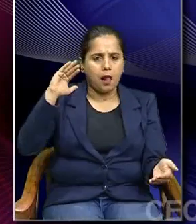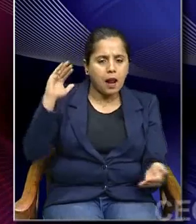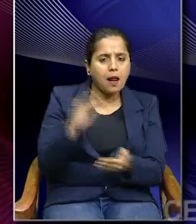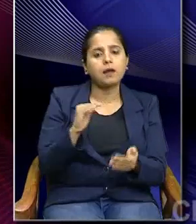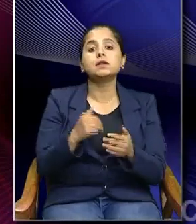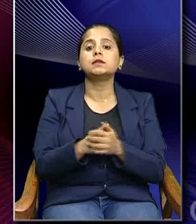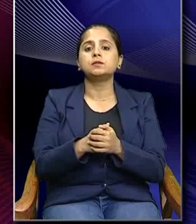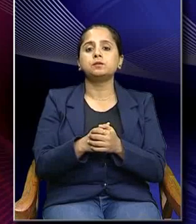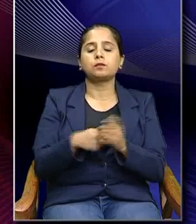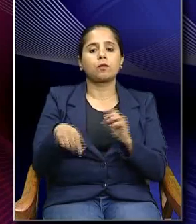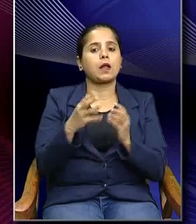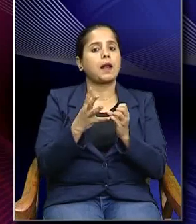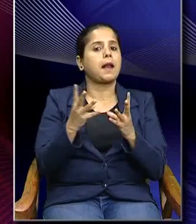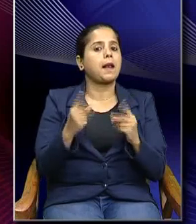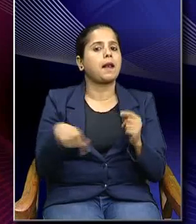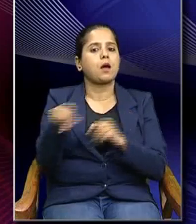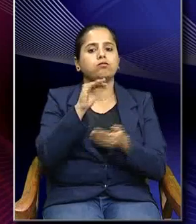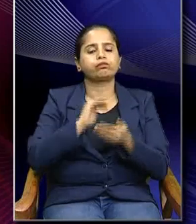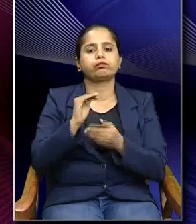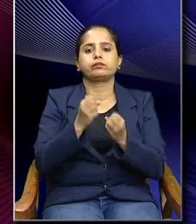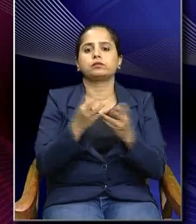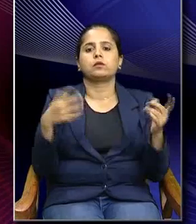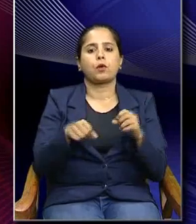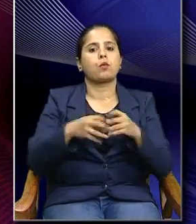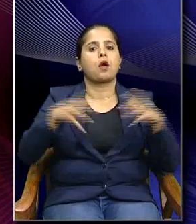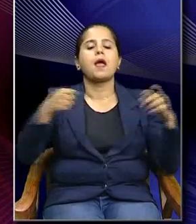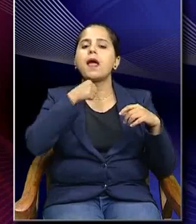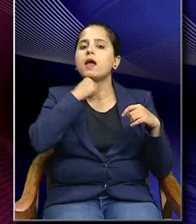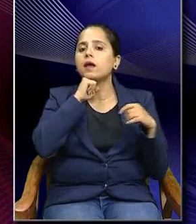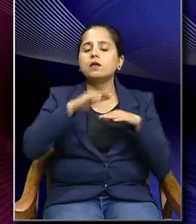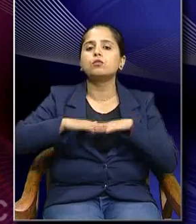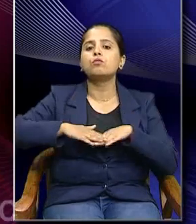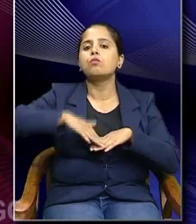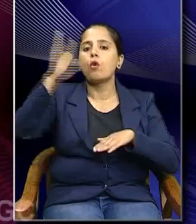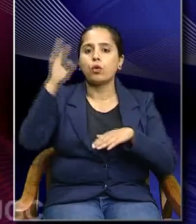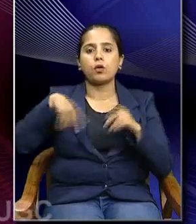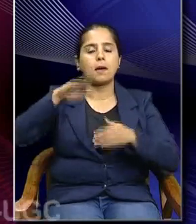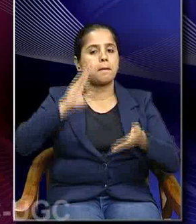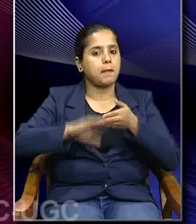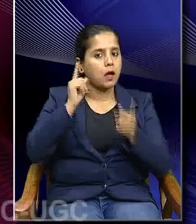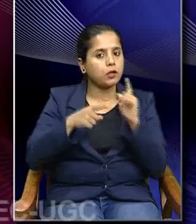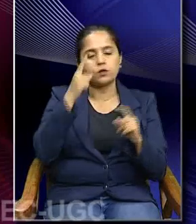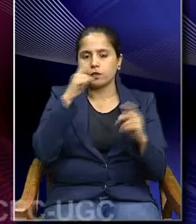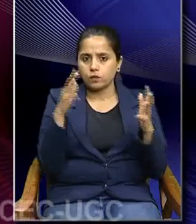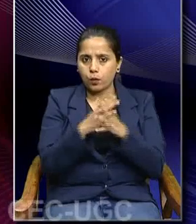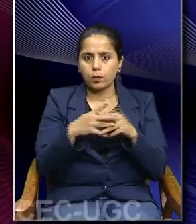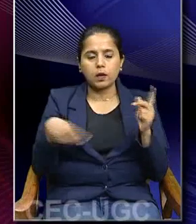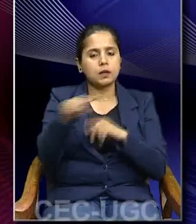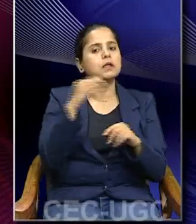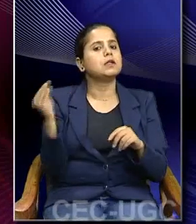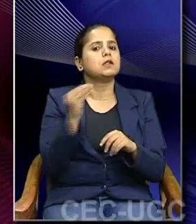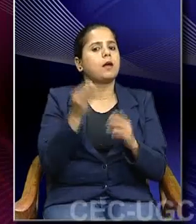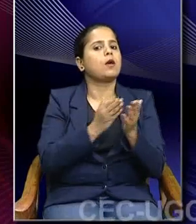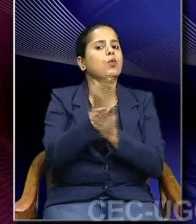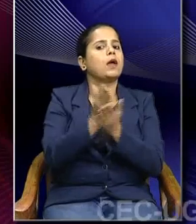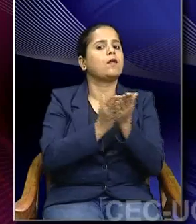the number of birth, increasing age of marriage of women. These are some of the ways